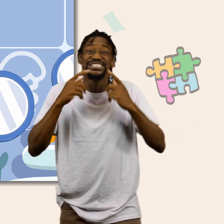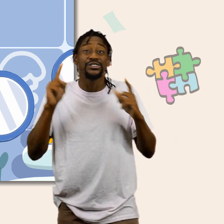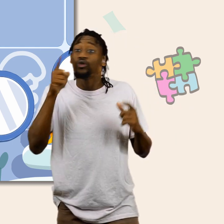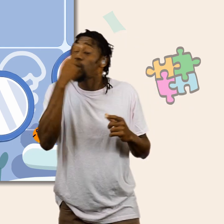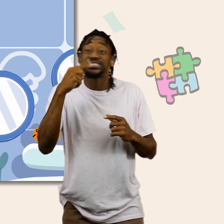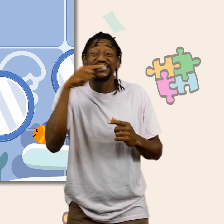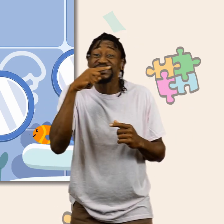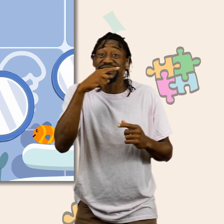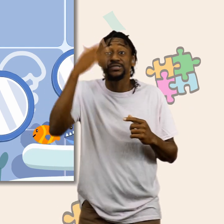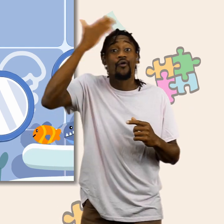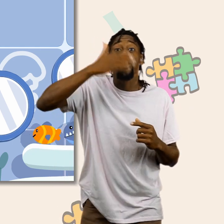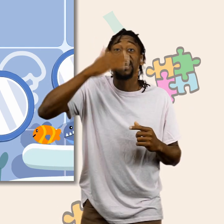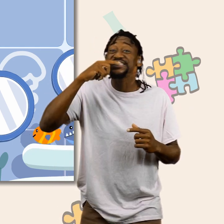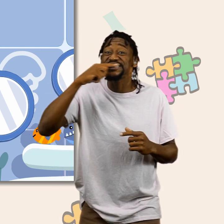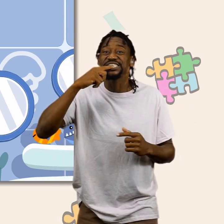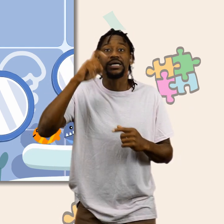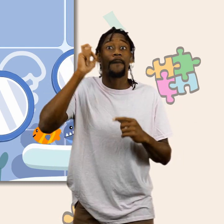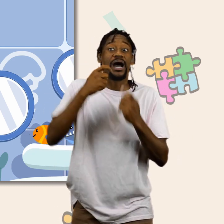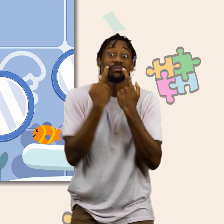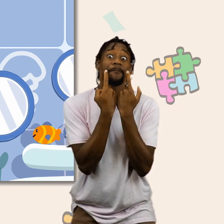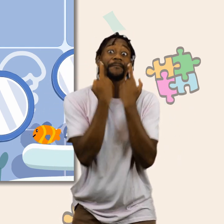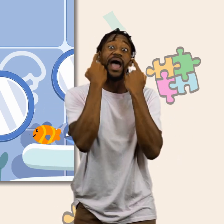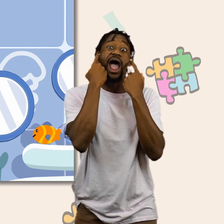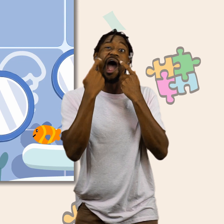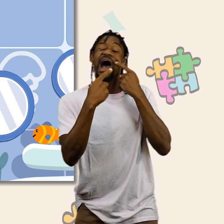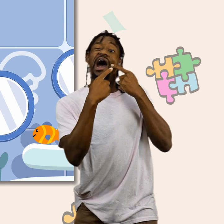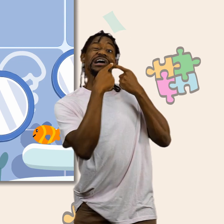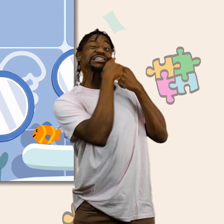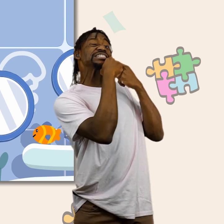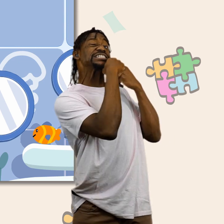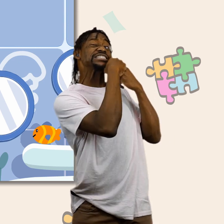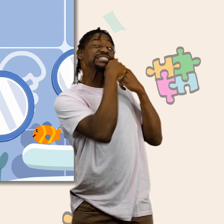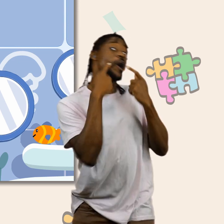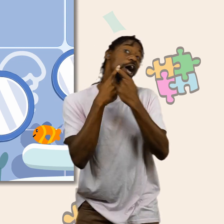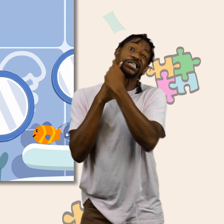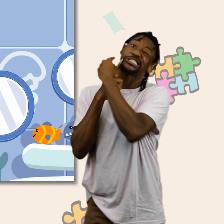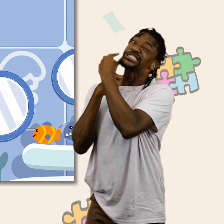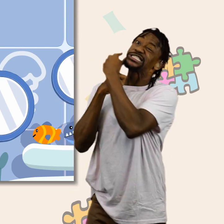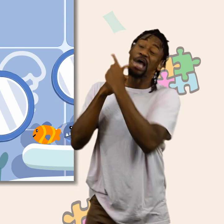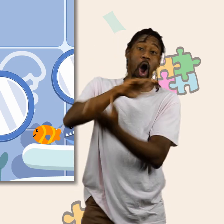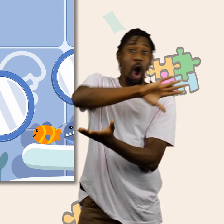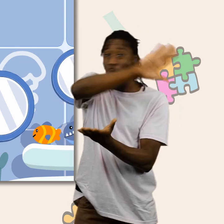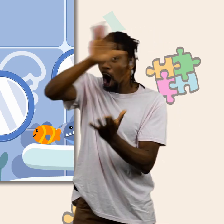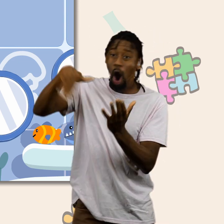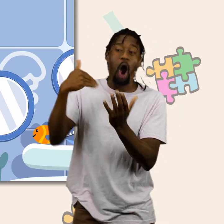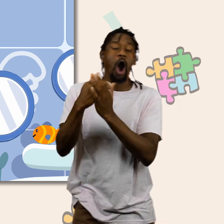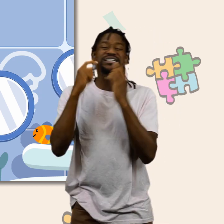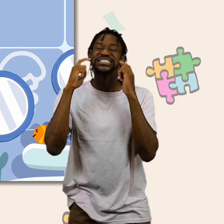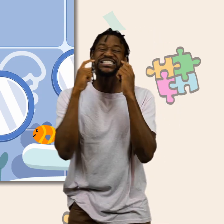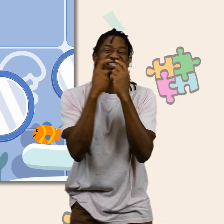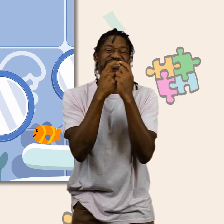You don't only have to brush the teeth that are in sight, but also those that are more hidden, ahead and behind, all of them.